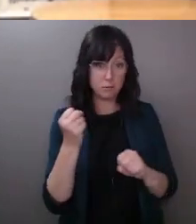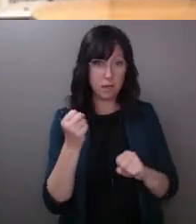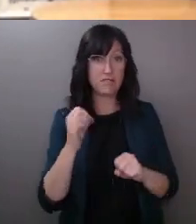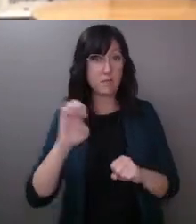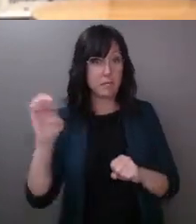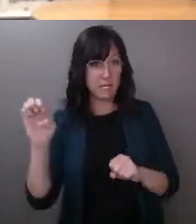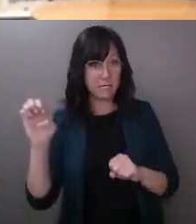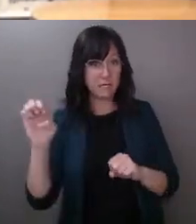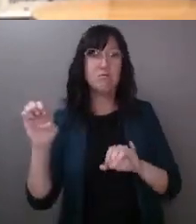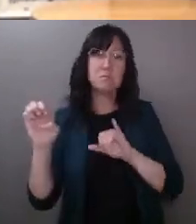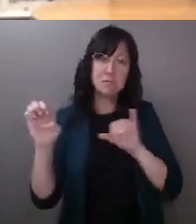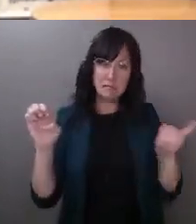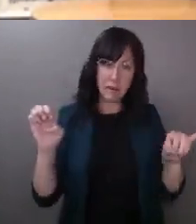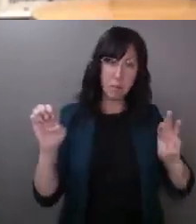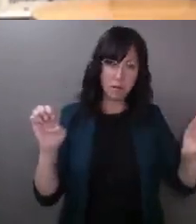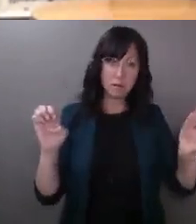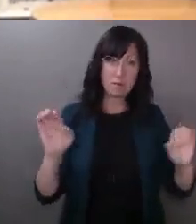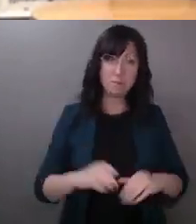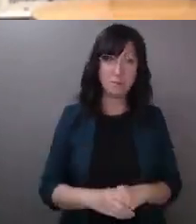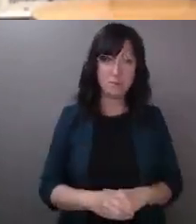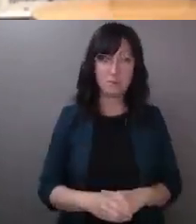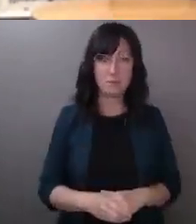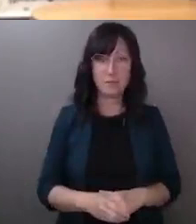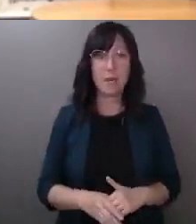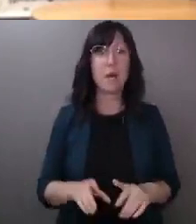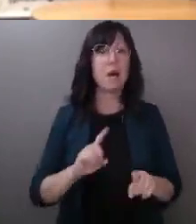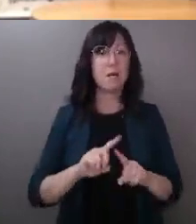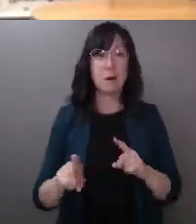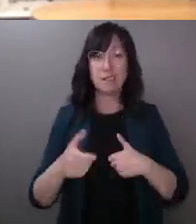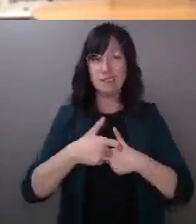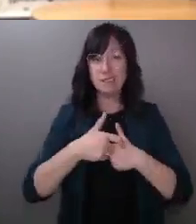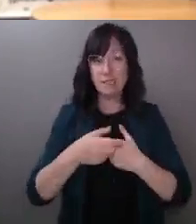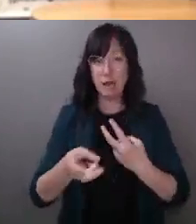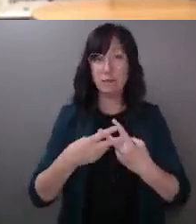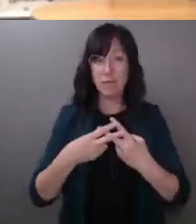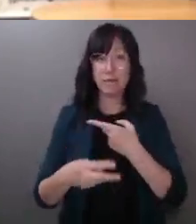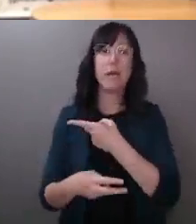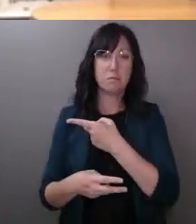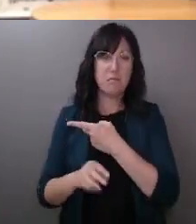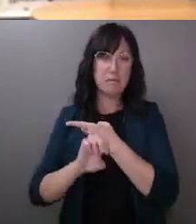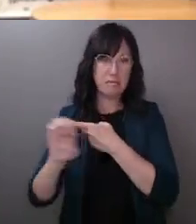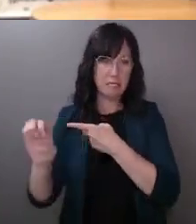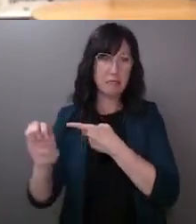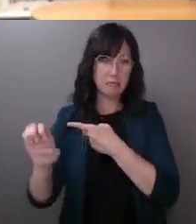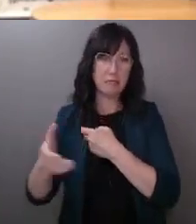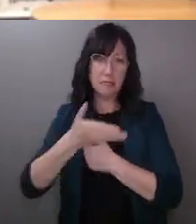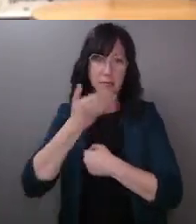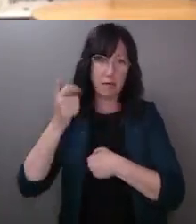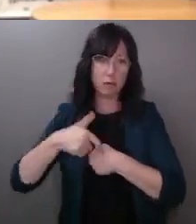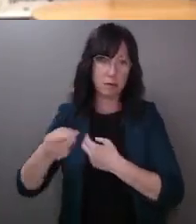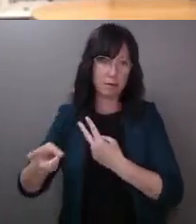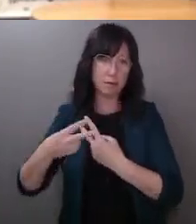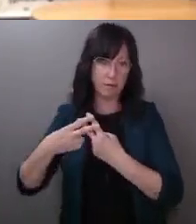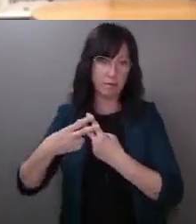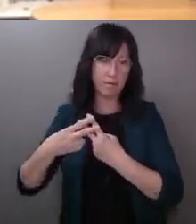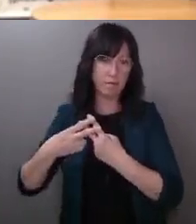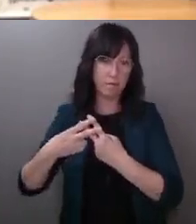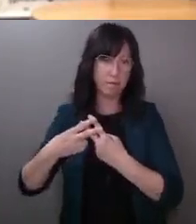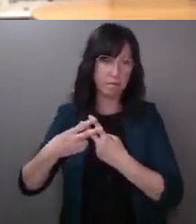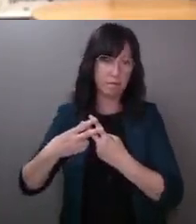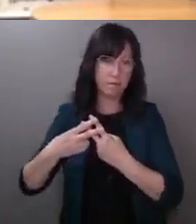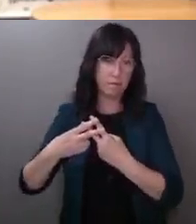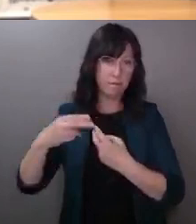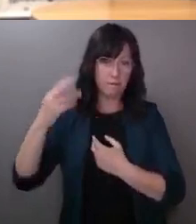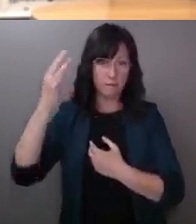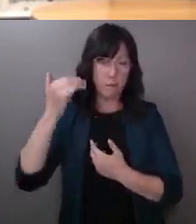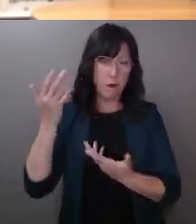want to make sure we do it in the west as well too. So, but the savings are more significant in the east end, given just the